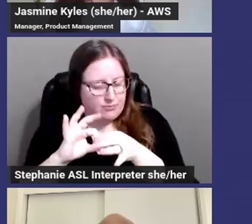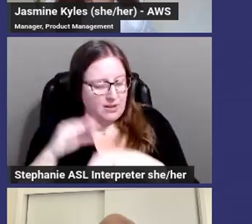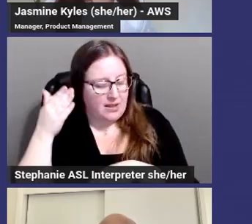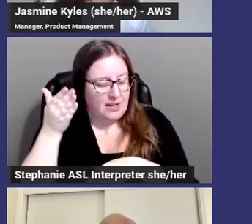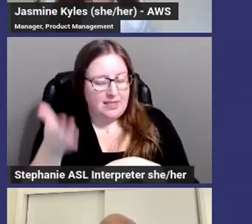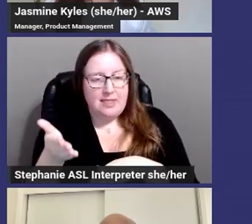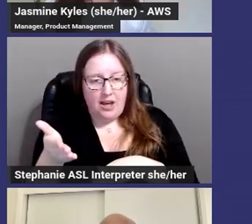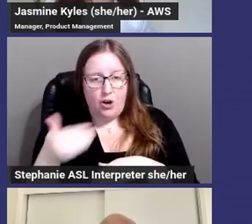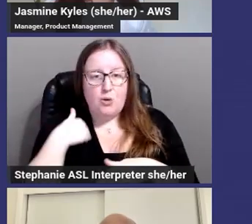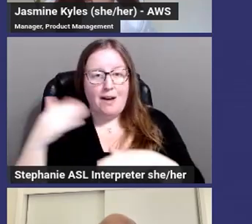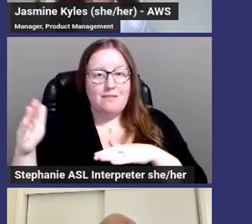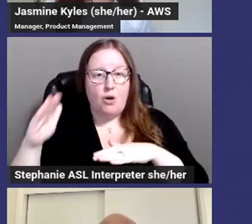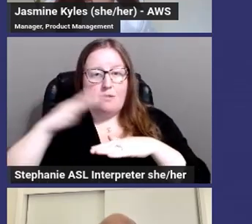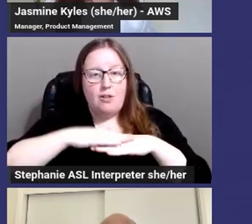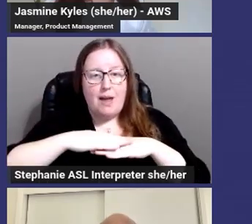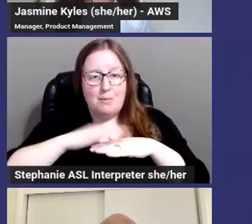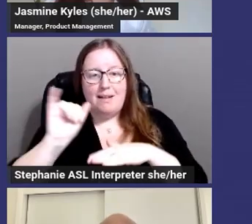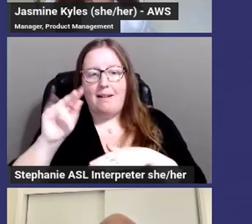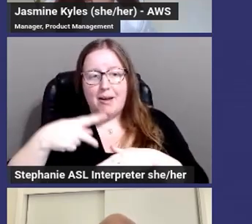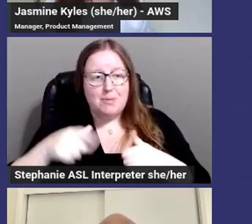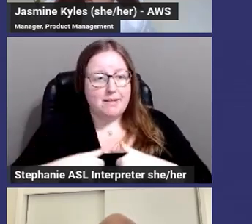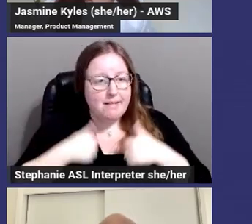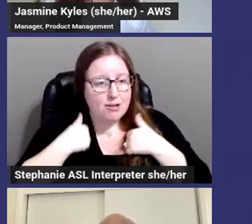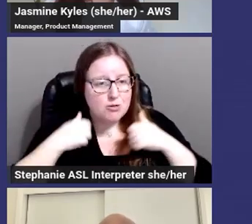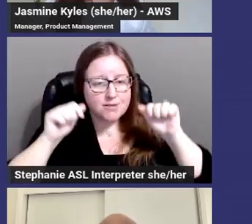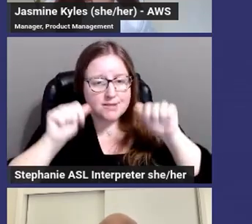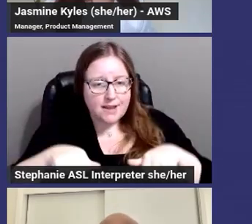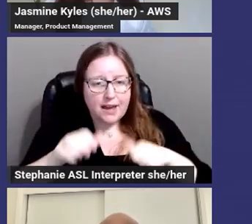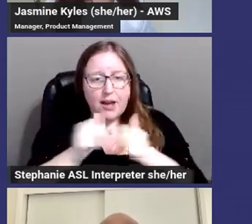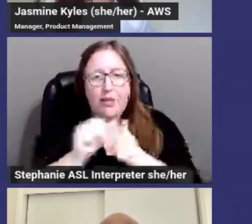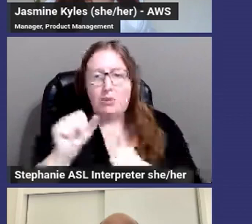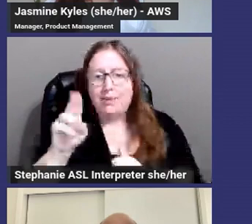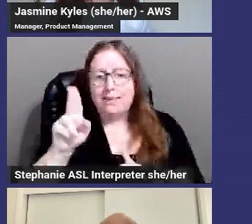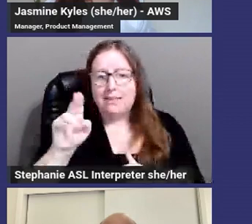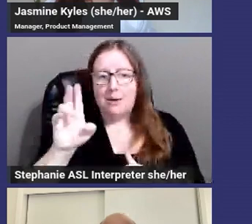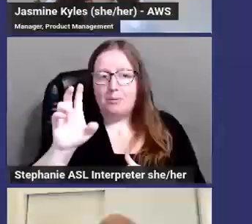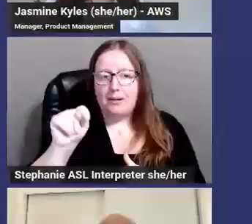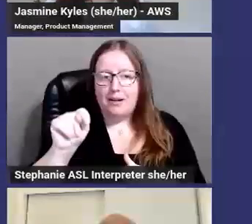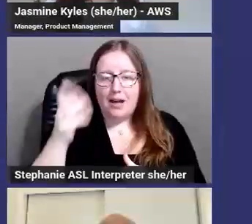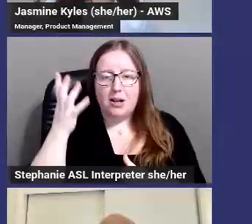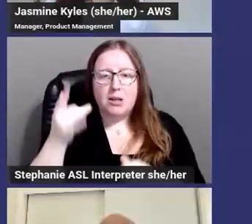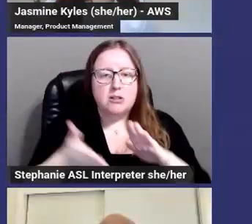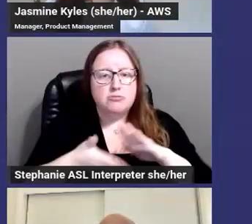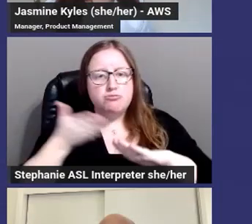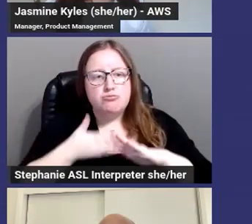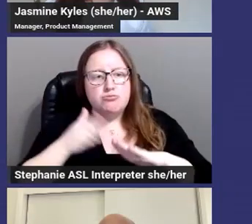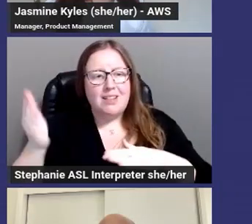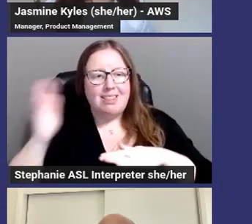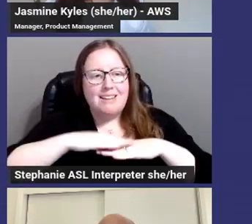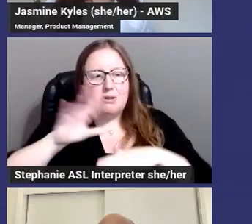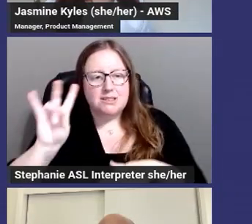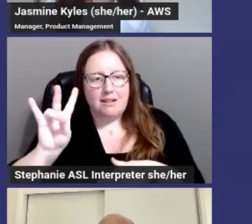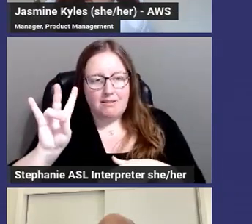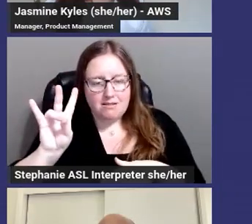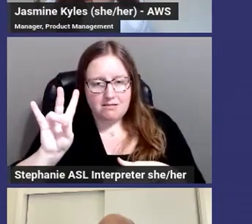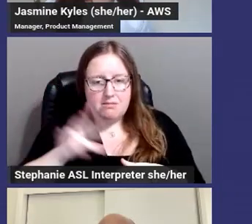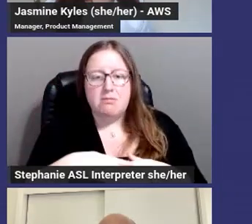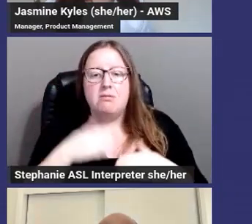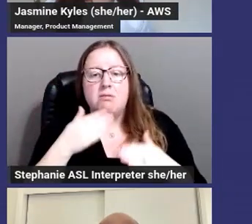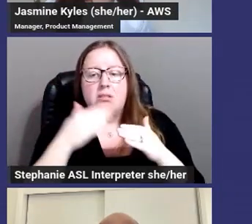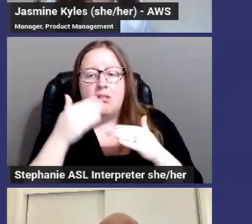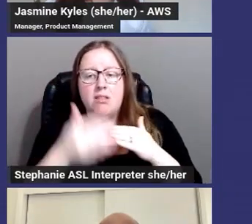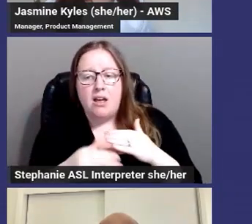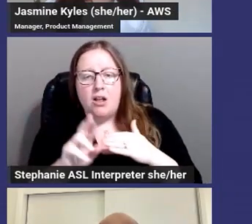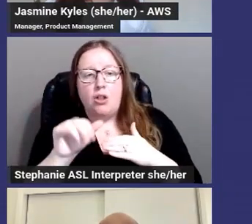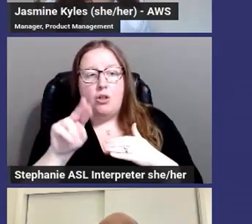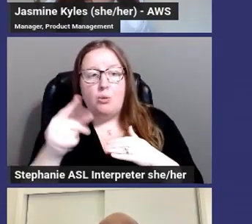could have overlapping IP addresses across your subnets because Lattice is routing at layer 7. And then the